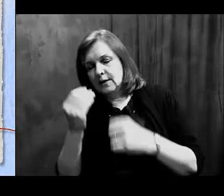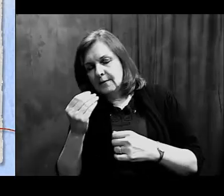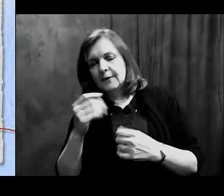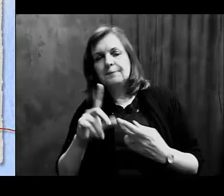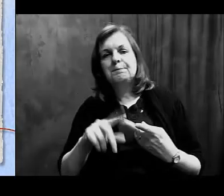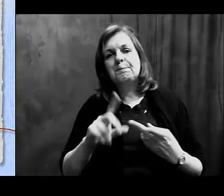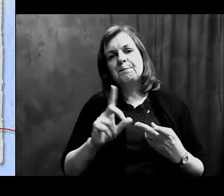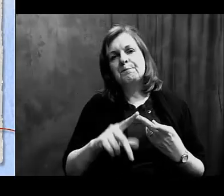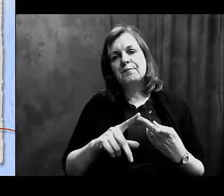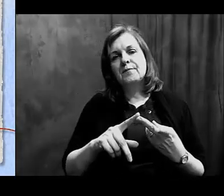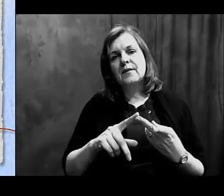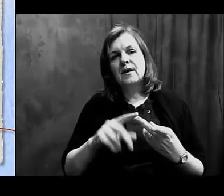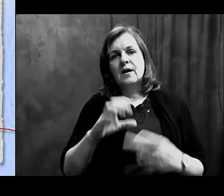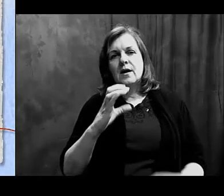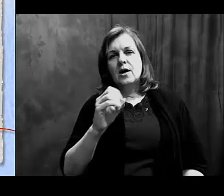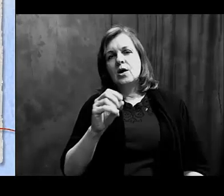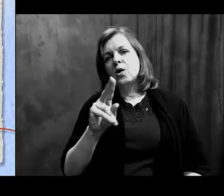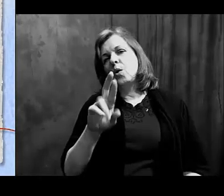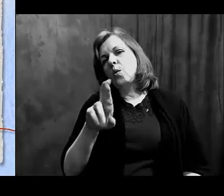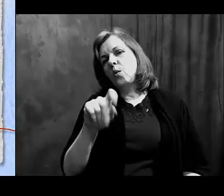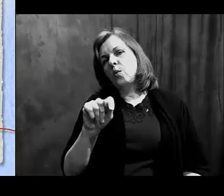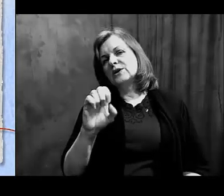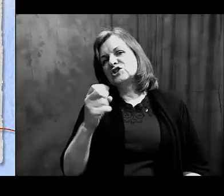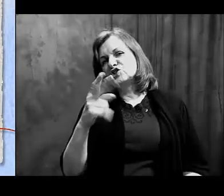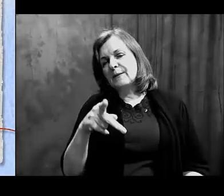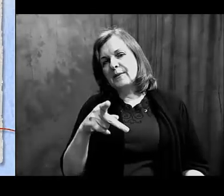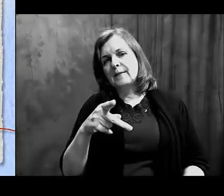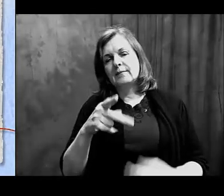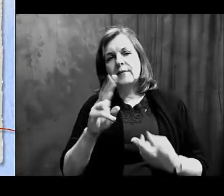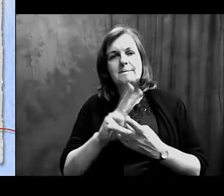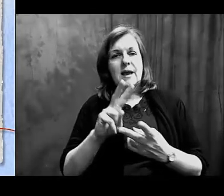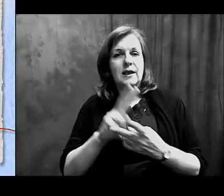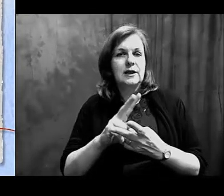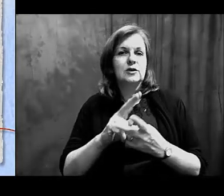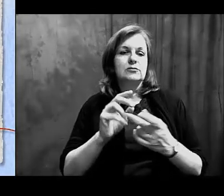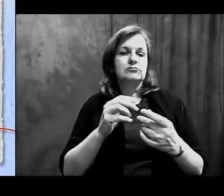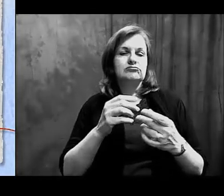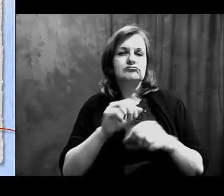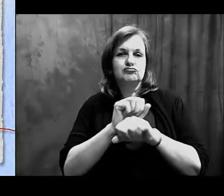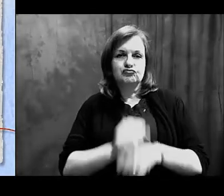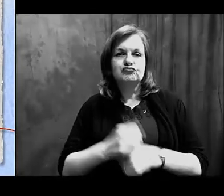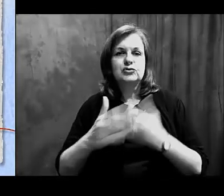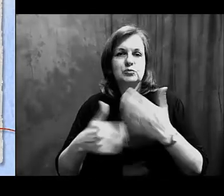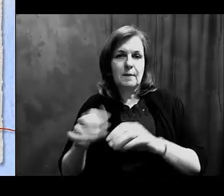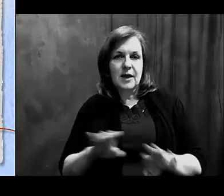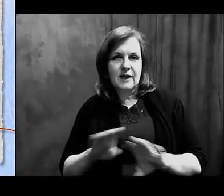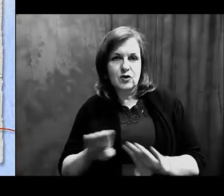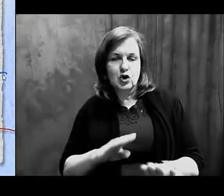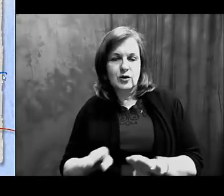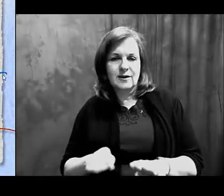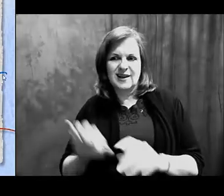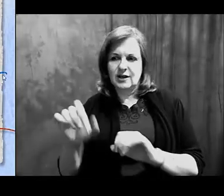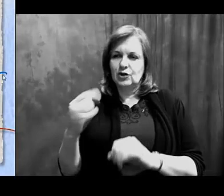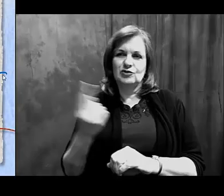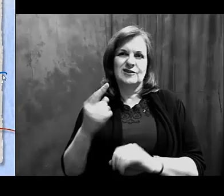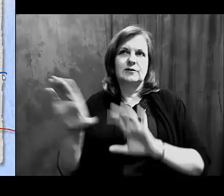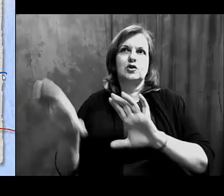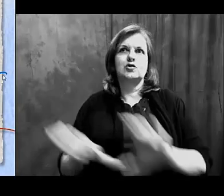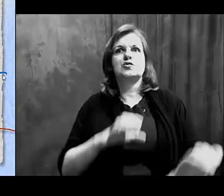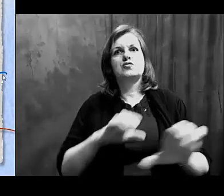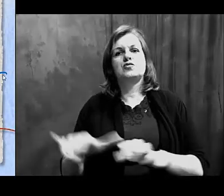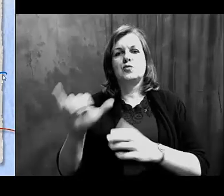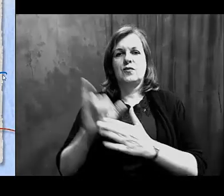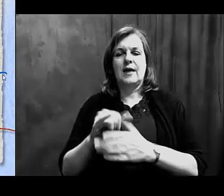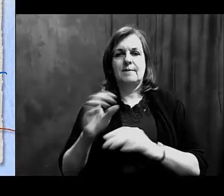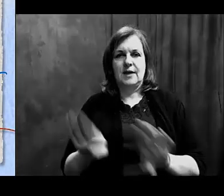or courtship rituals or mating rituals in organisms. You just kind of do